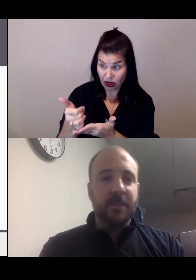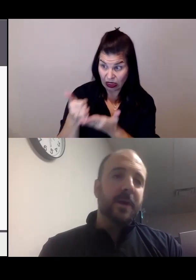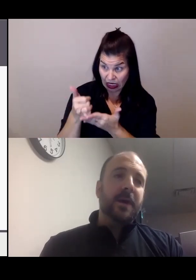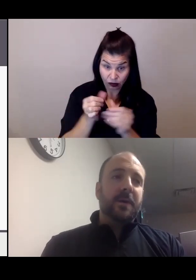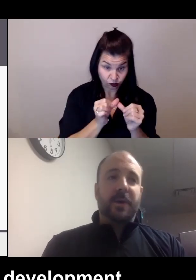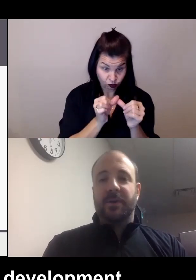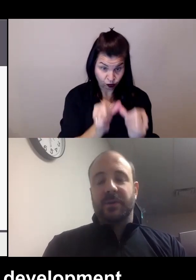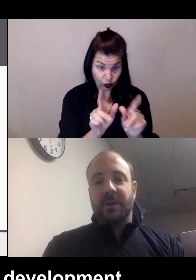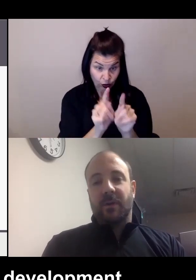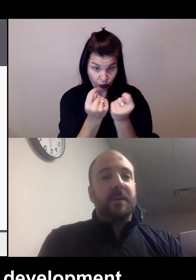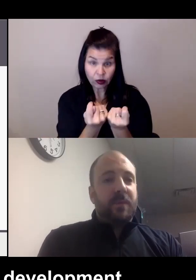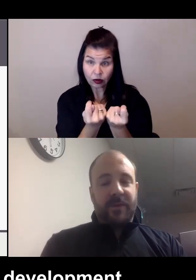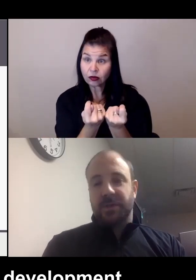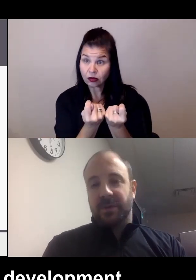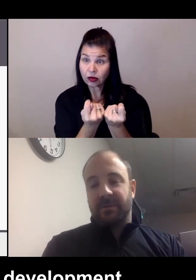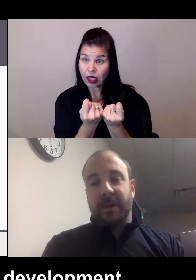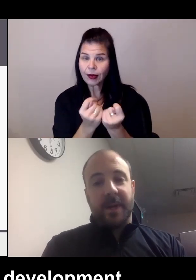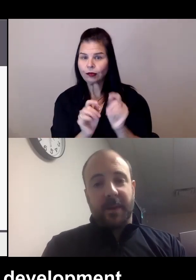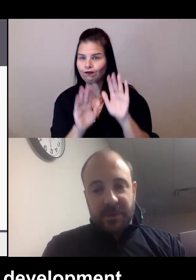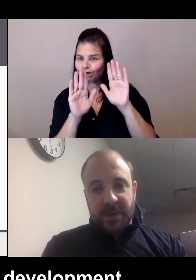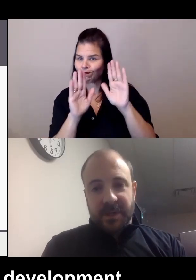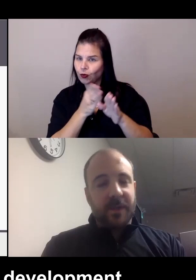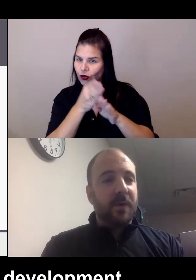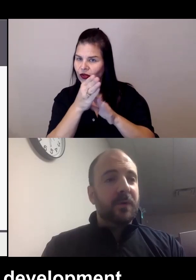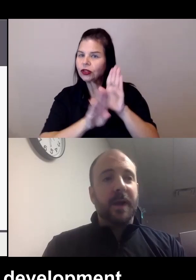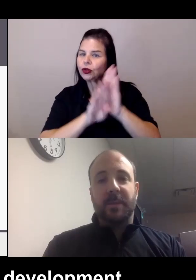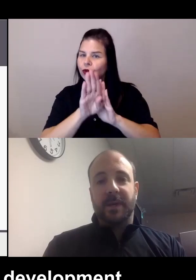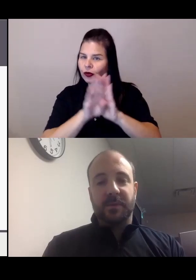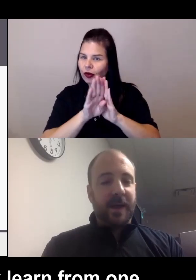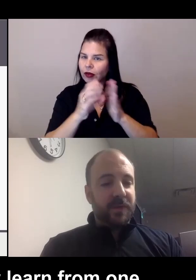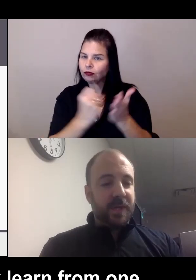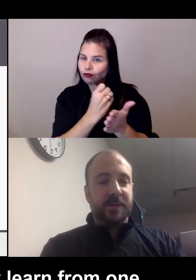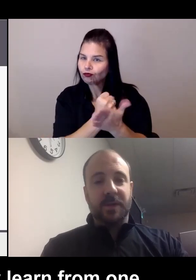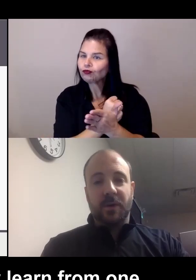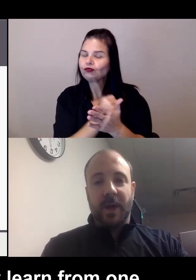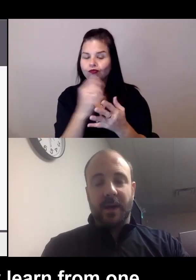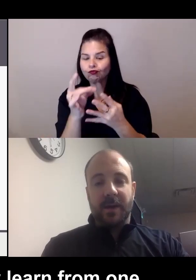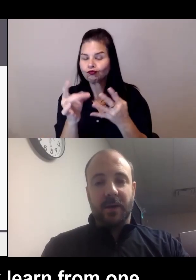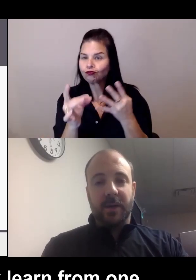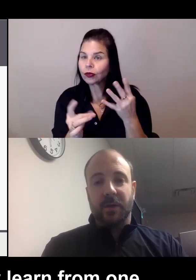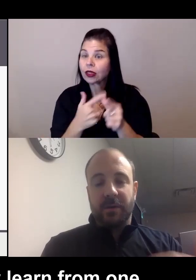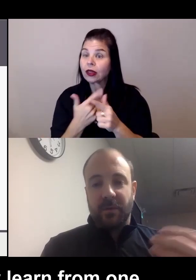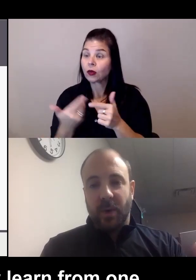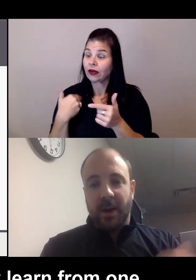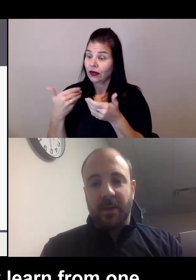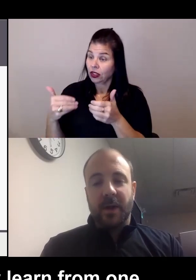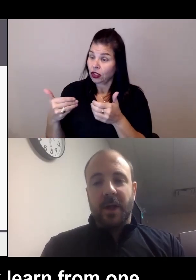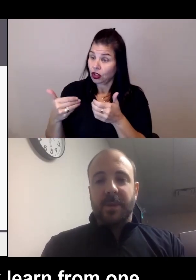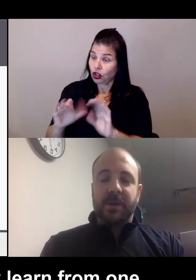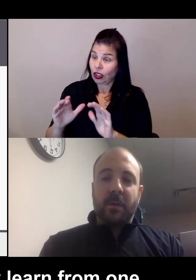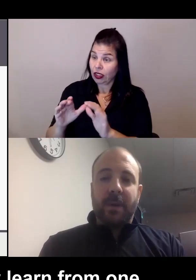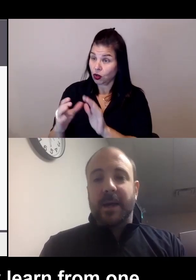our team, but also they're great professional development opportunities in their own right, because we have a chance to go and not only learn from one